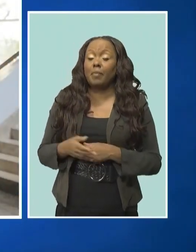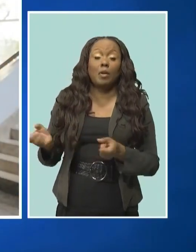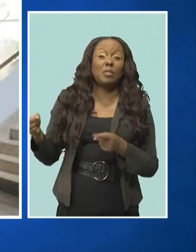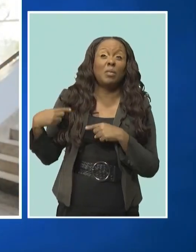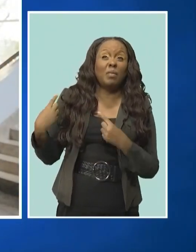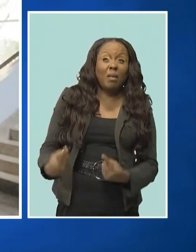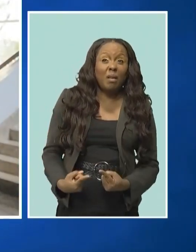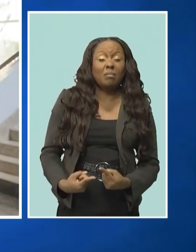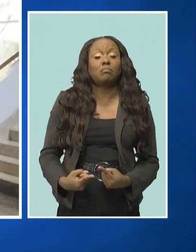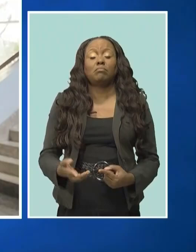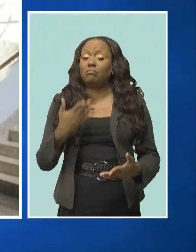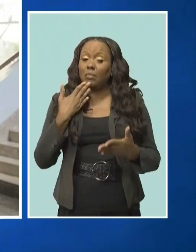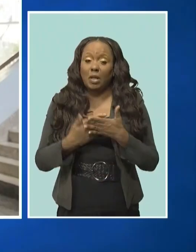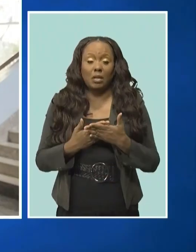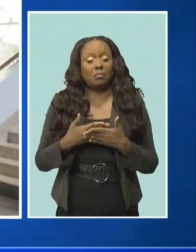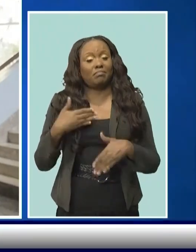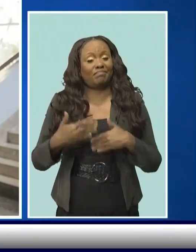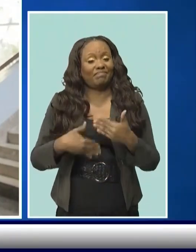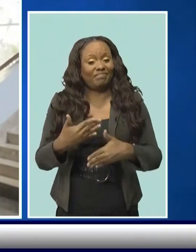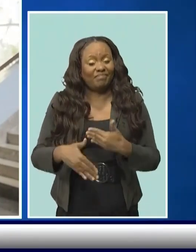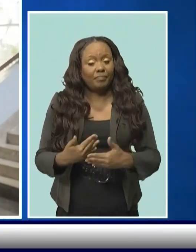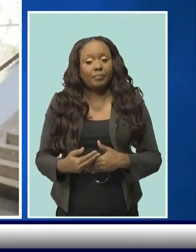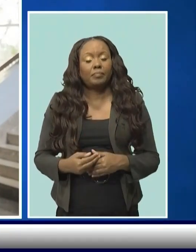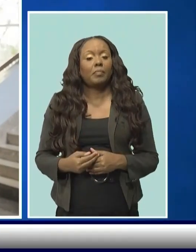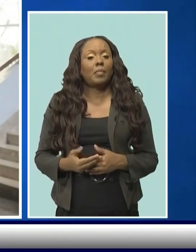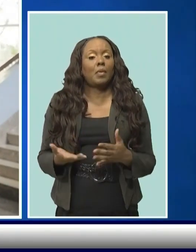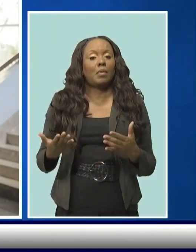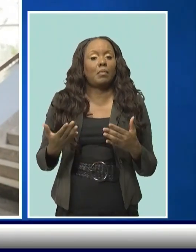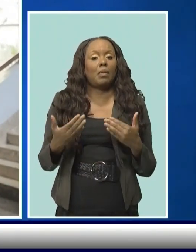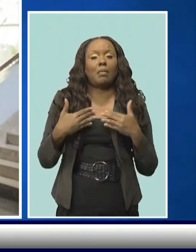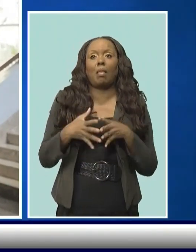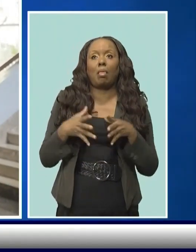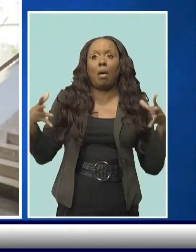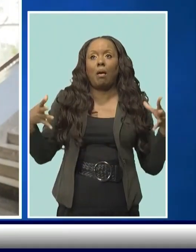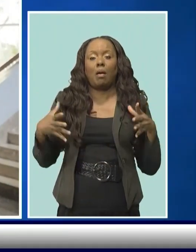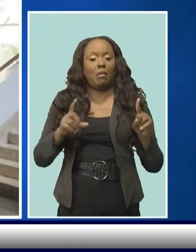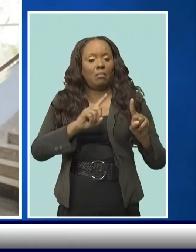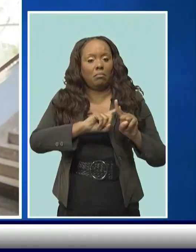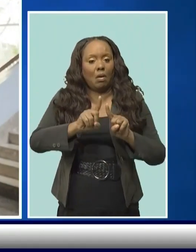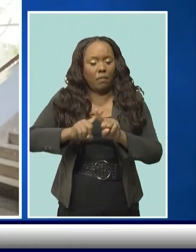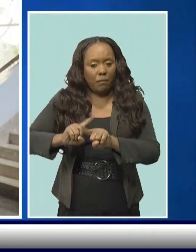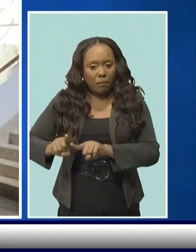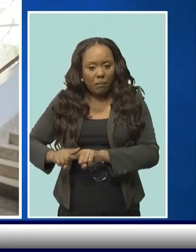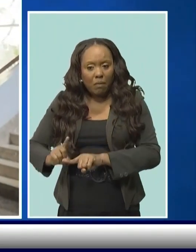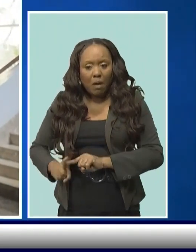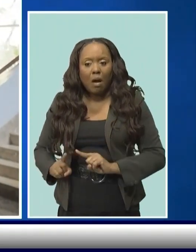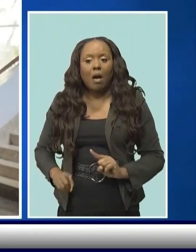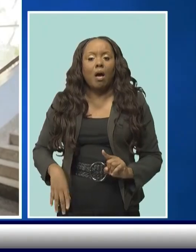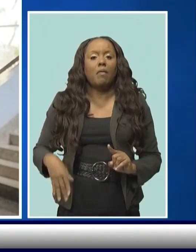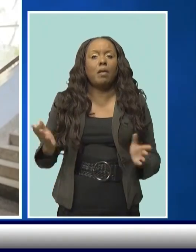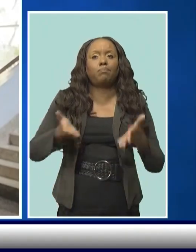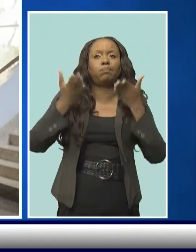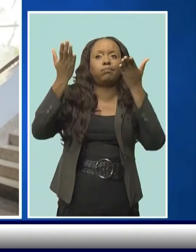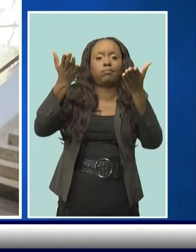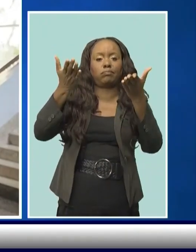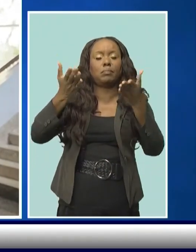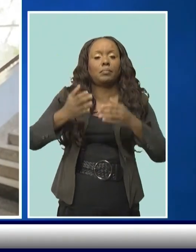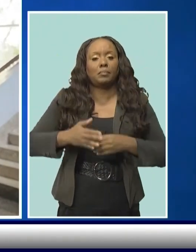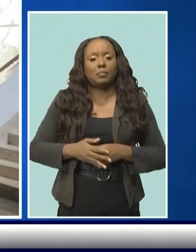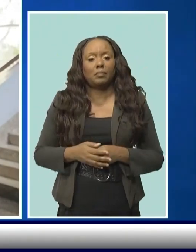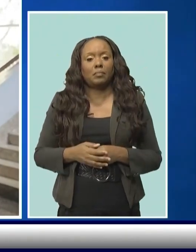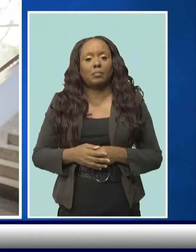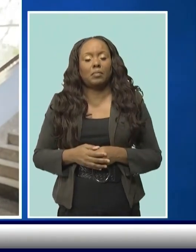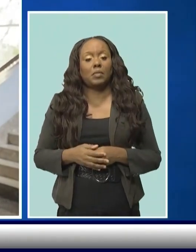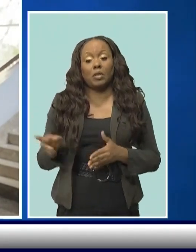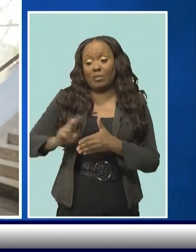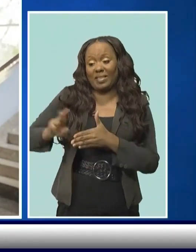We have had a lot of interventions to date, and I think the outcome document is